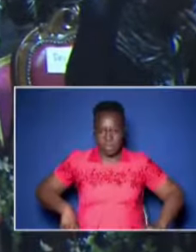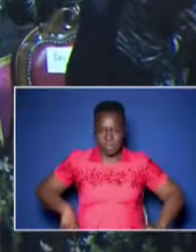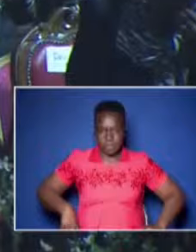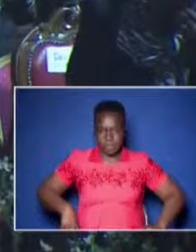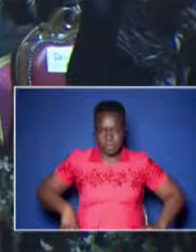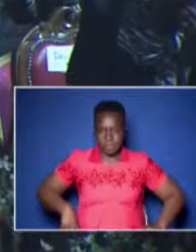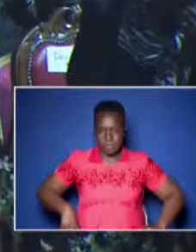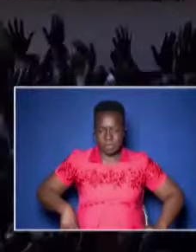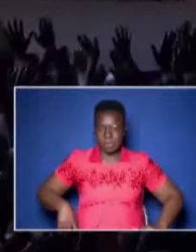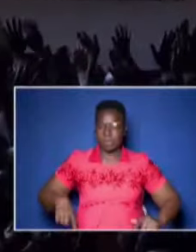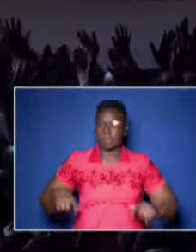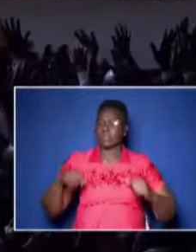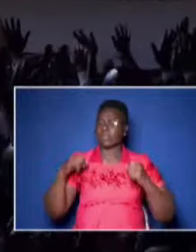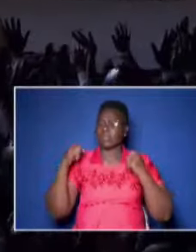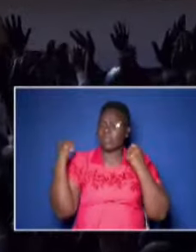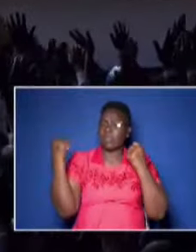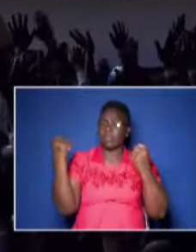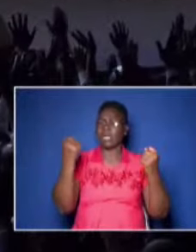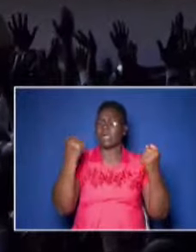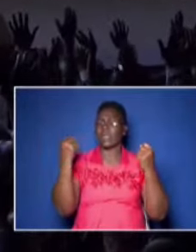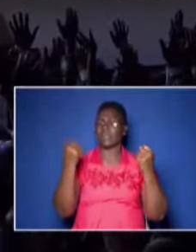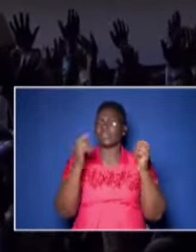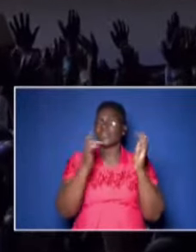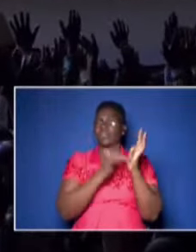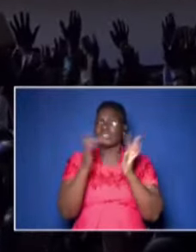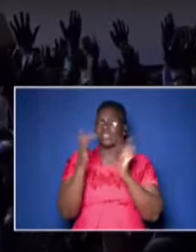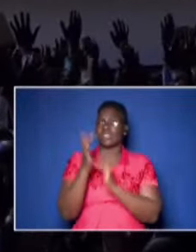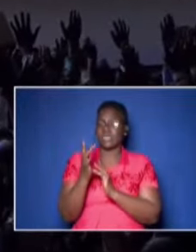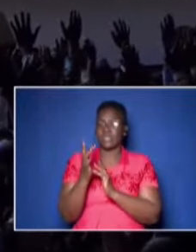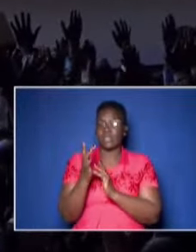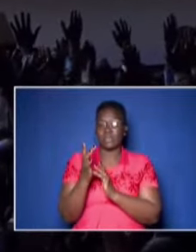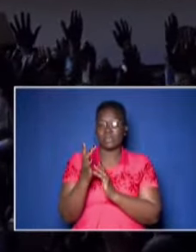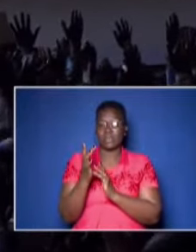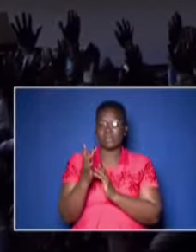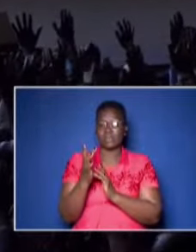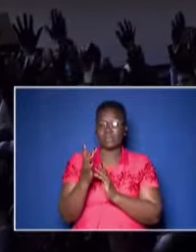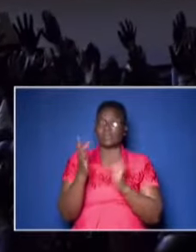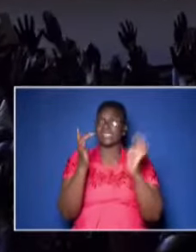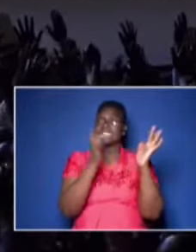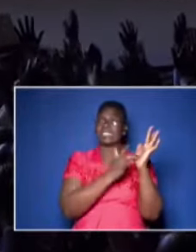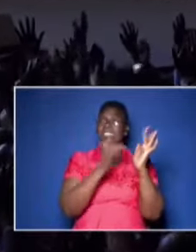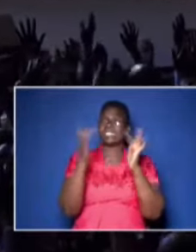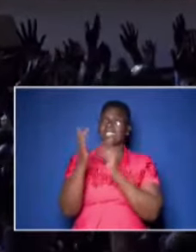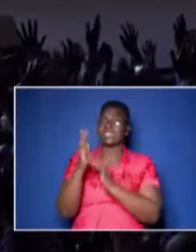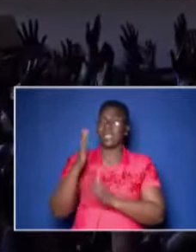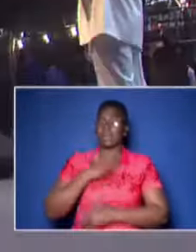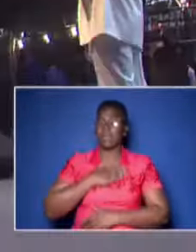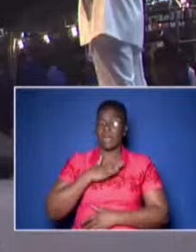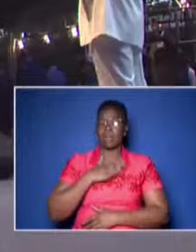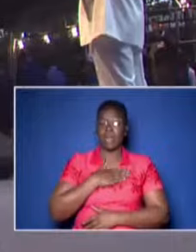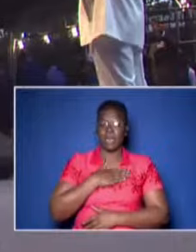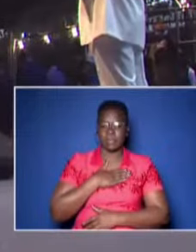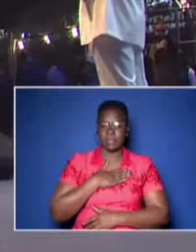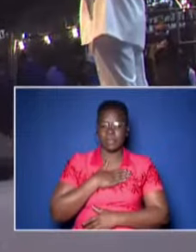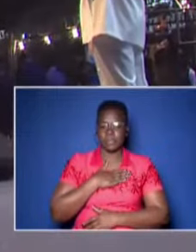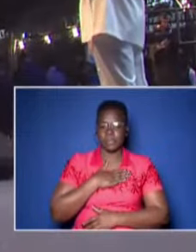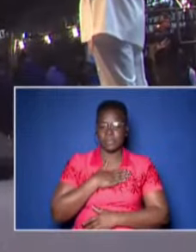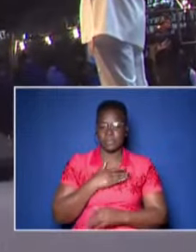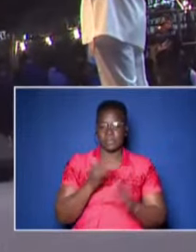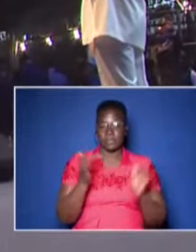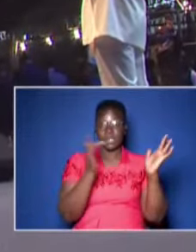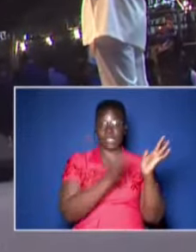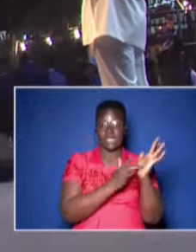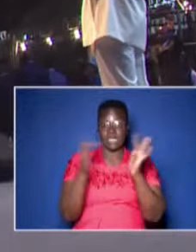Lord my Jesus my Jes my Jesus my Jesus